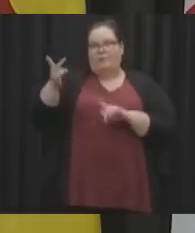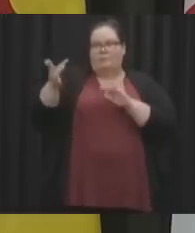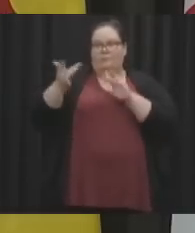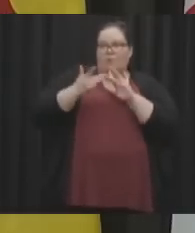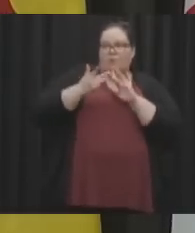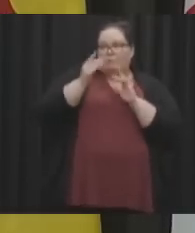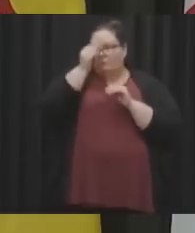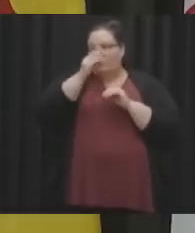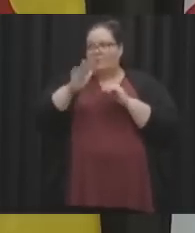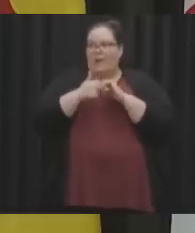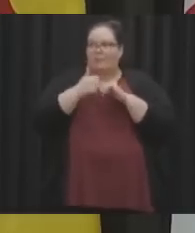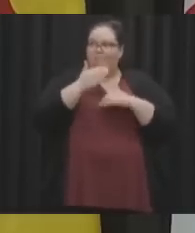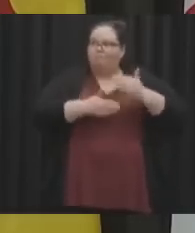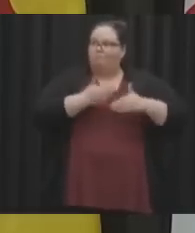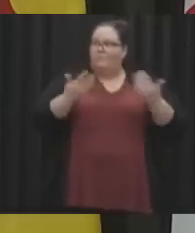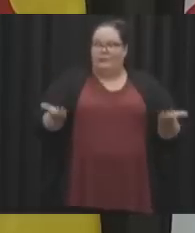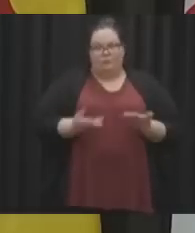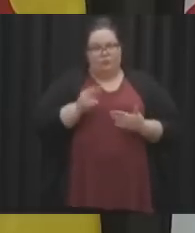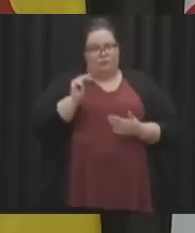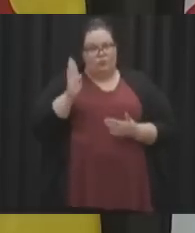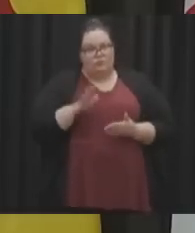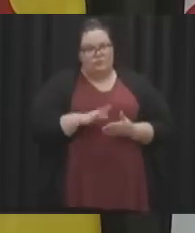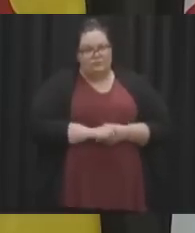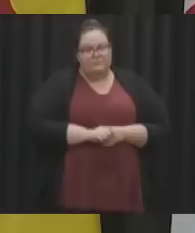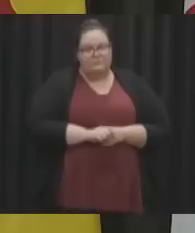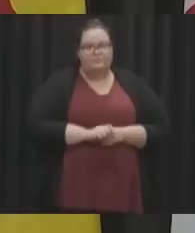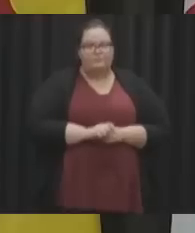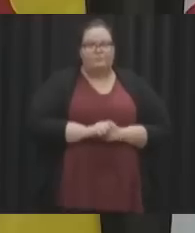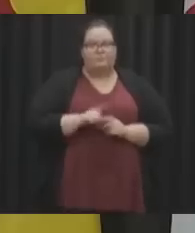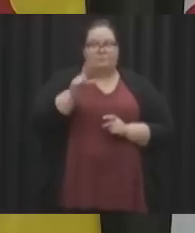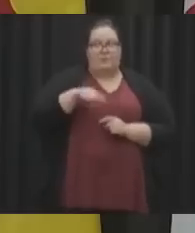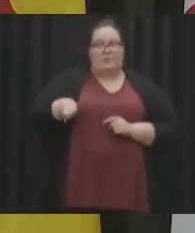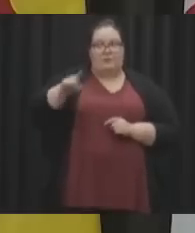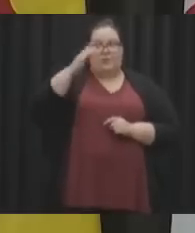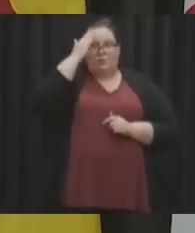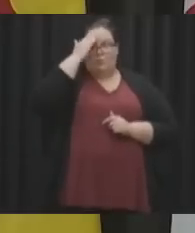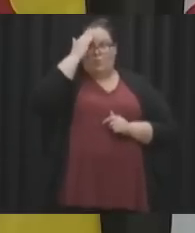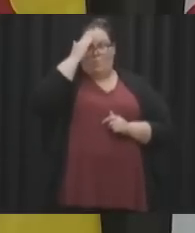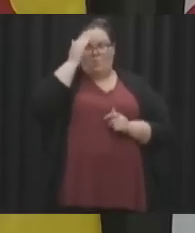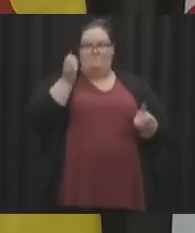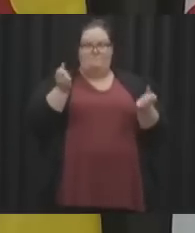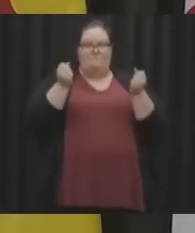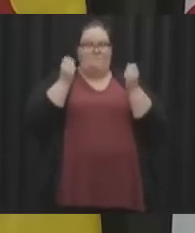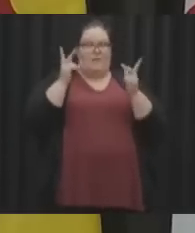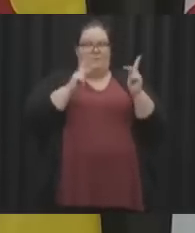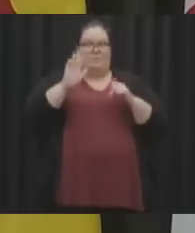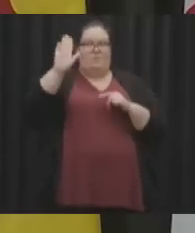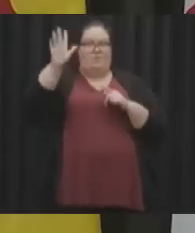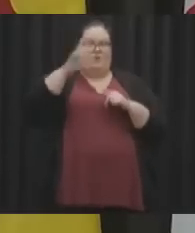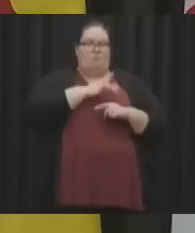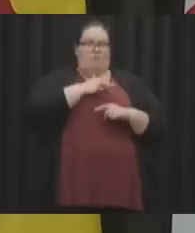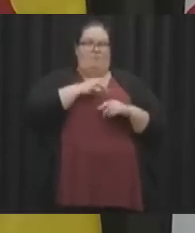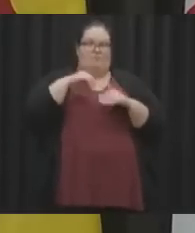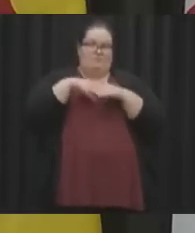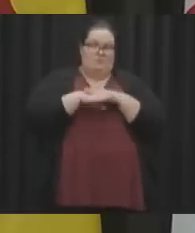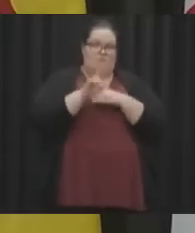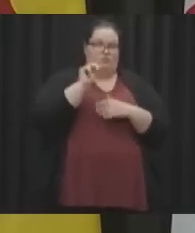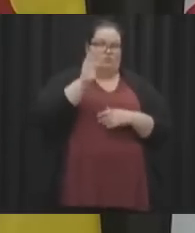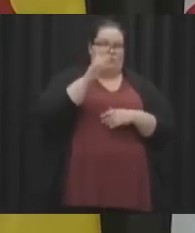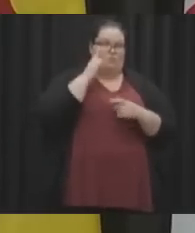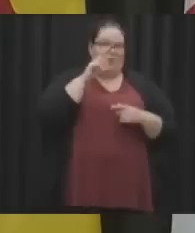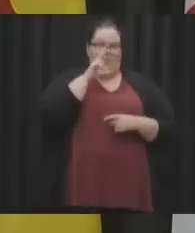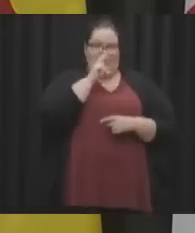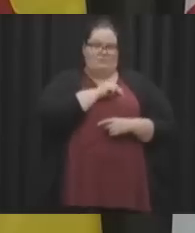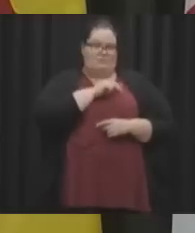in New Brunswick that they're going back to, they really have to be diligent about wearing your masks, hand washing, social